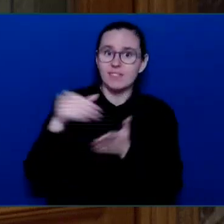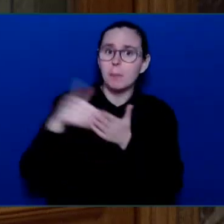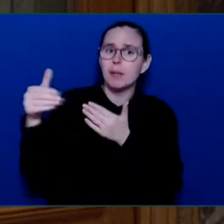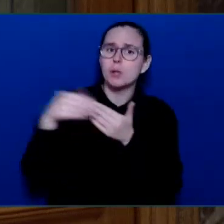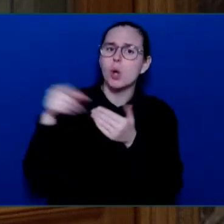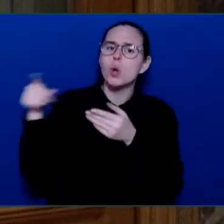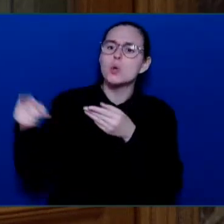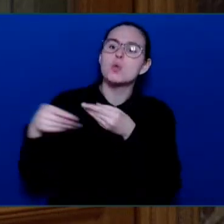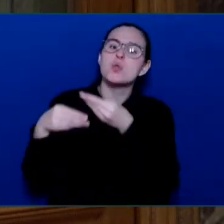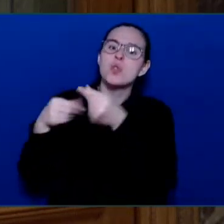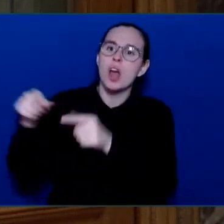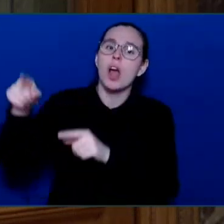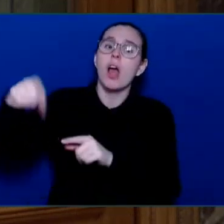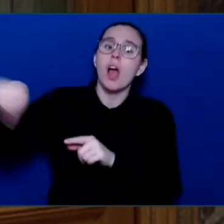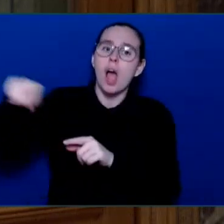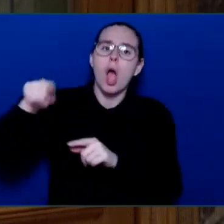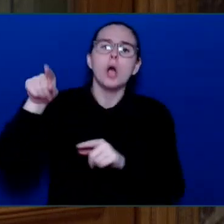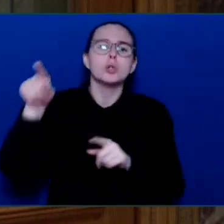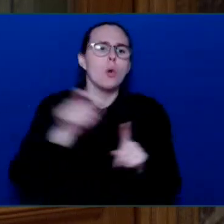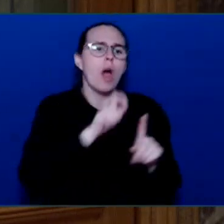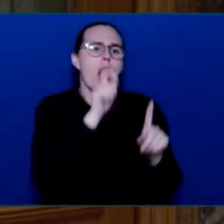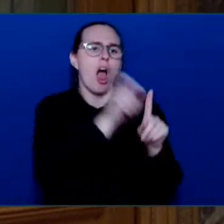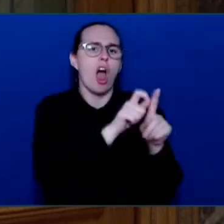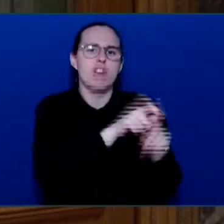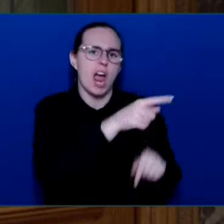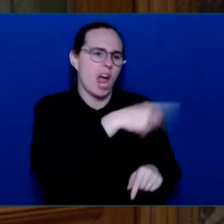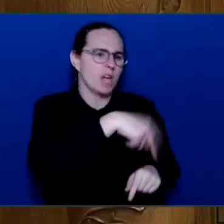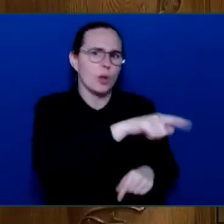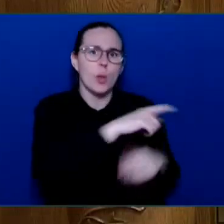arrest Indigenous people in their own territory?